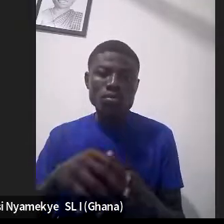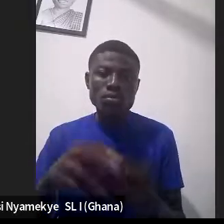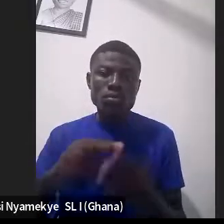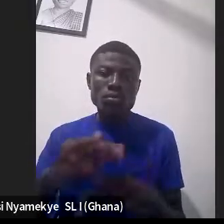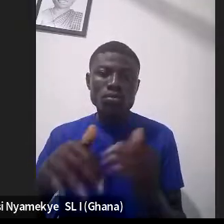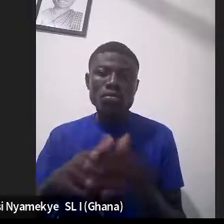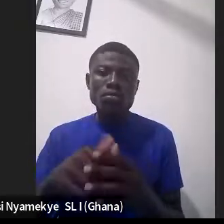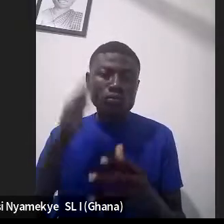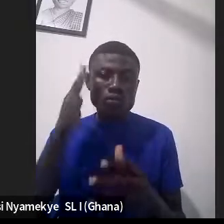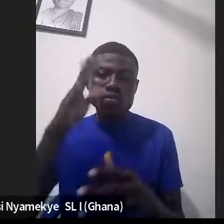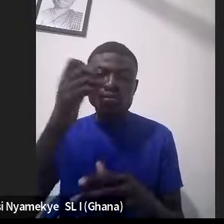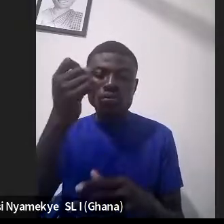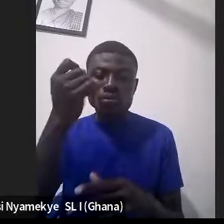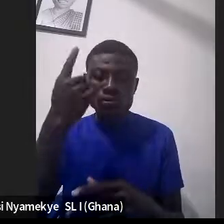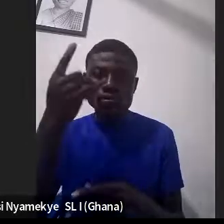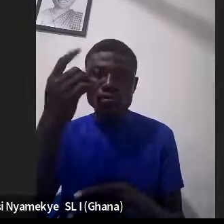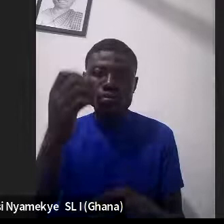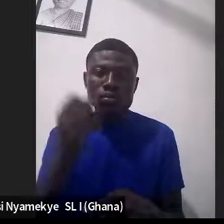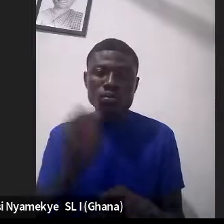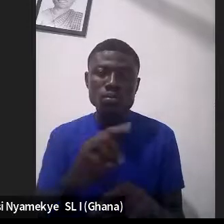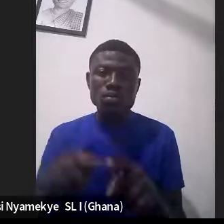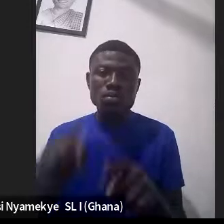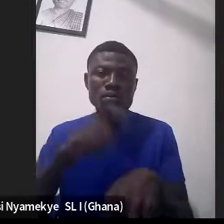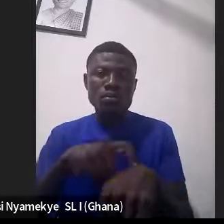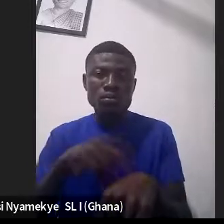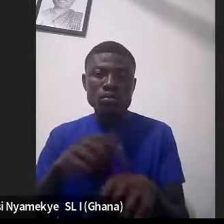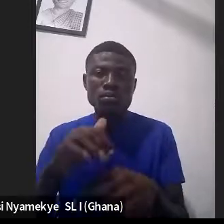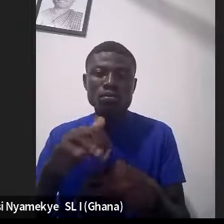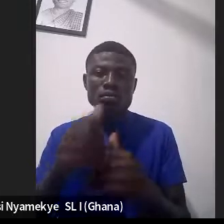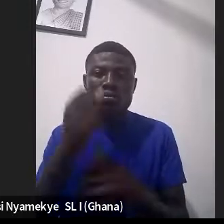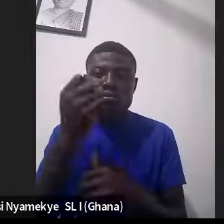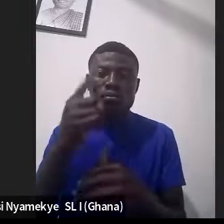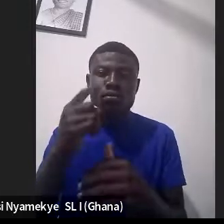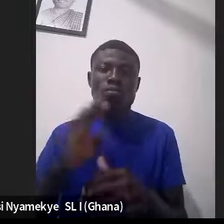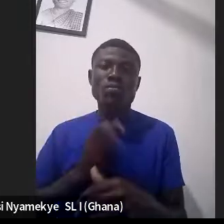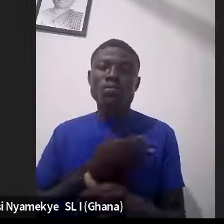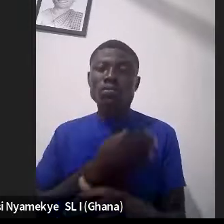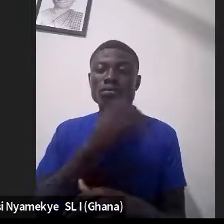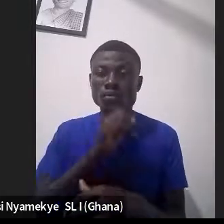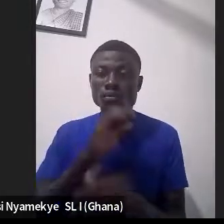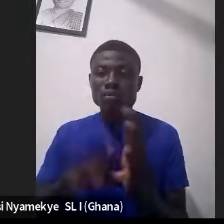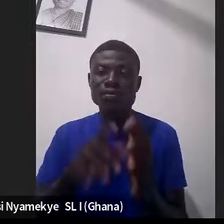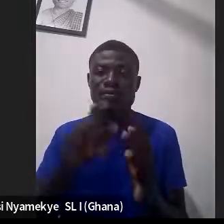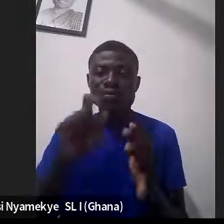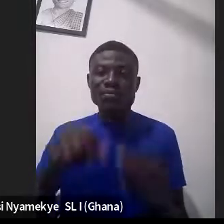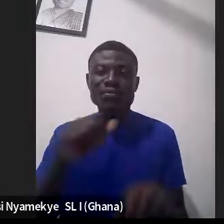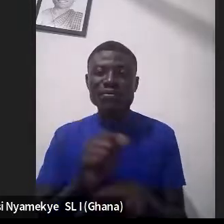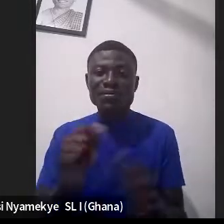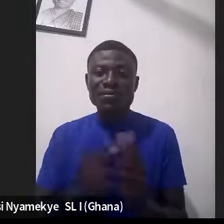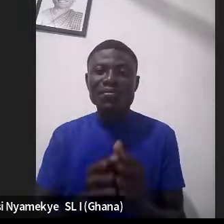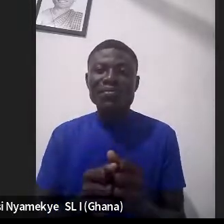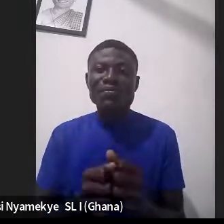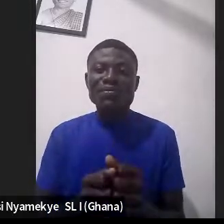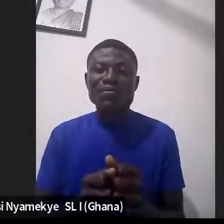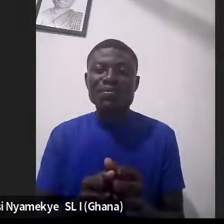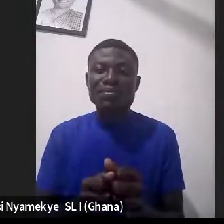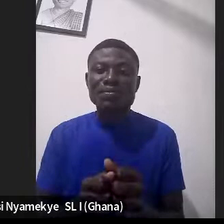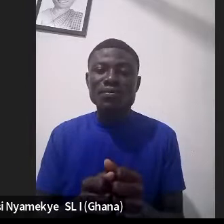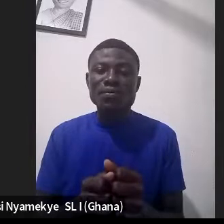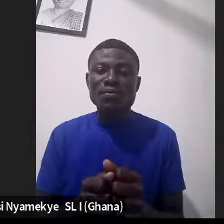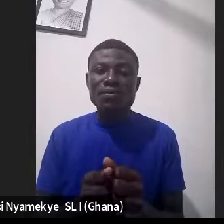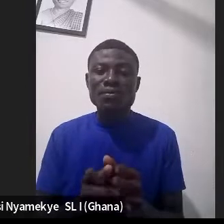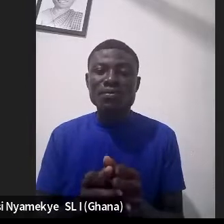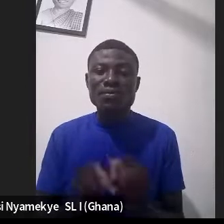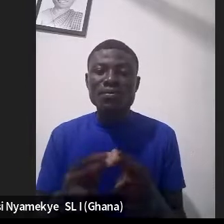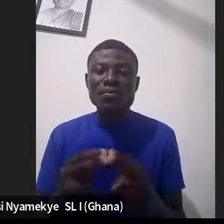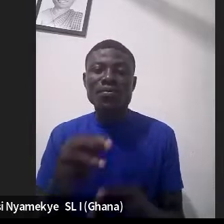will get it by the time he gets to our age or when he grows further. Melanie, we